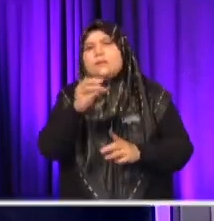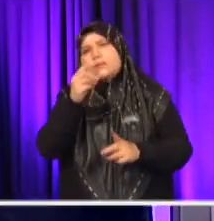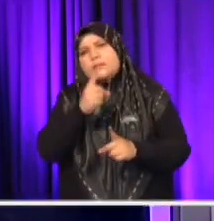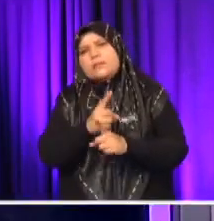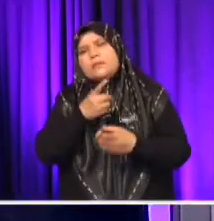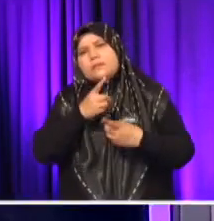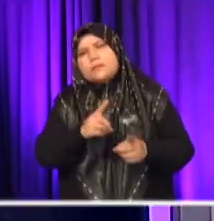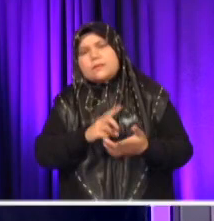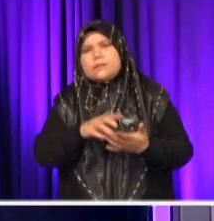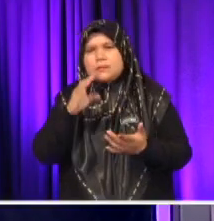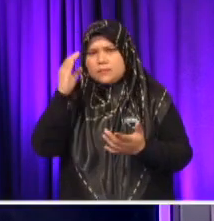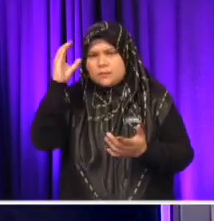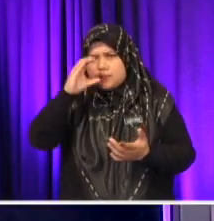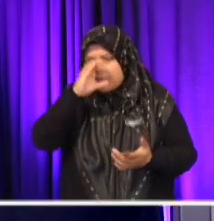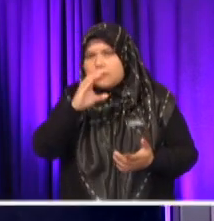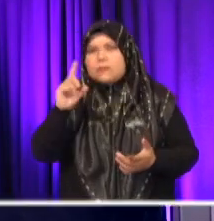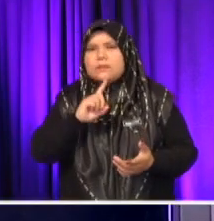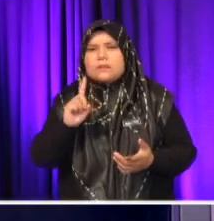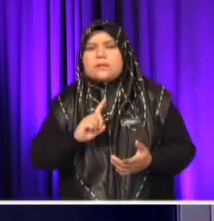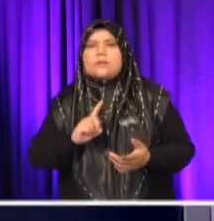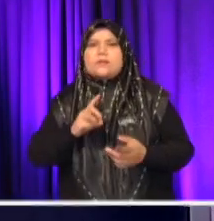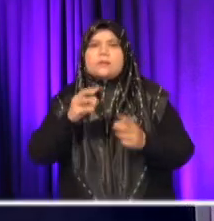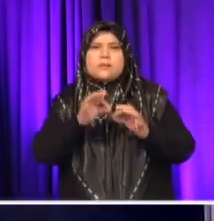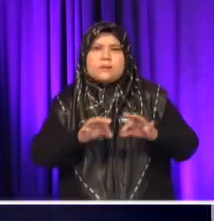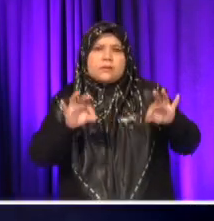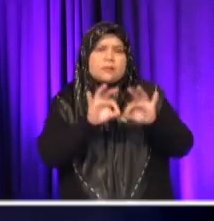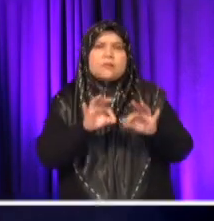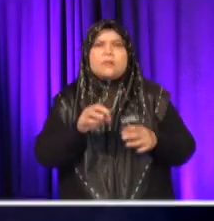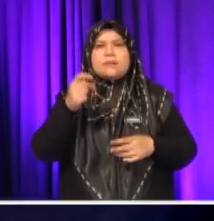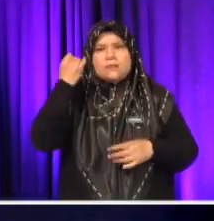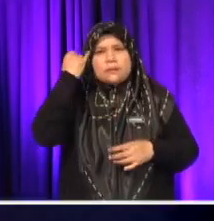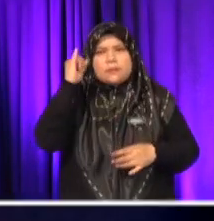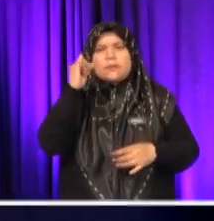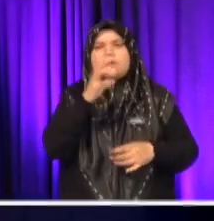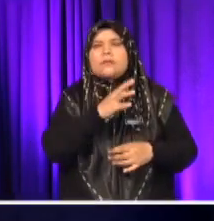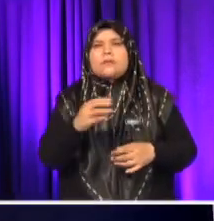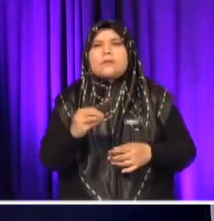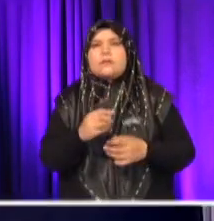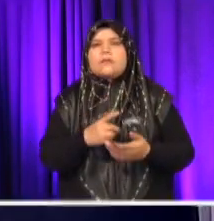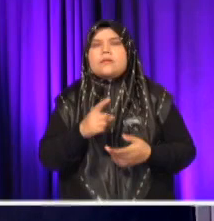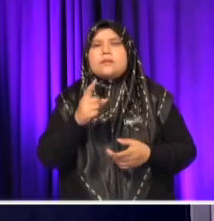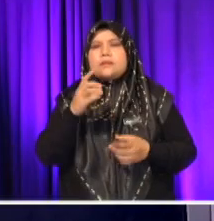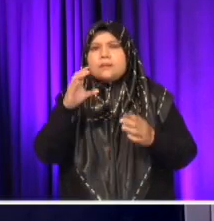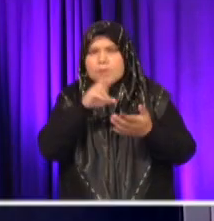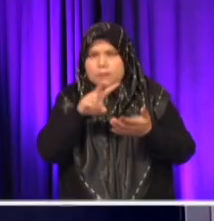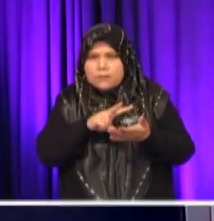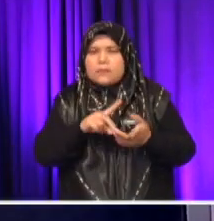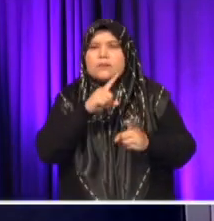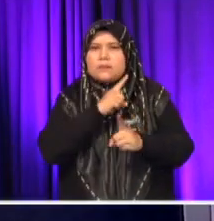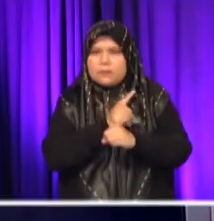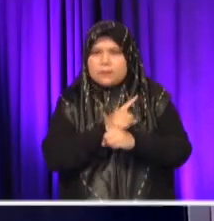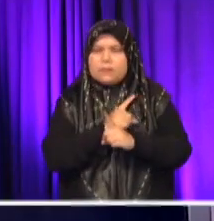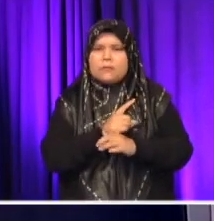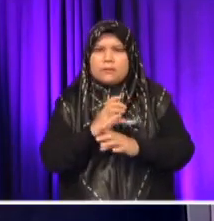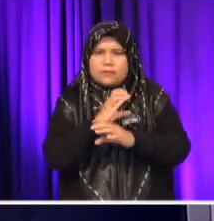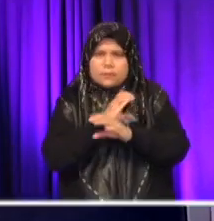then identify the main points in the text. If you're reading a text for part 3, let's say, make sure that you read them carefully. You use